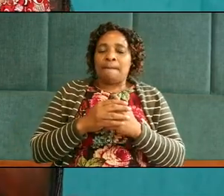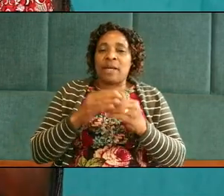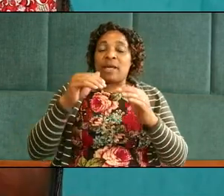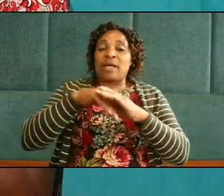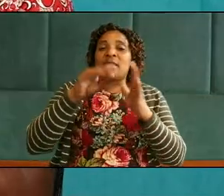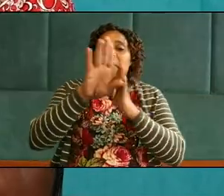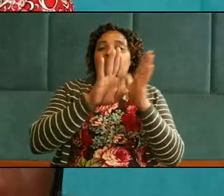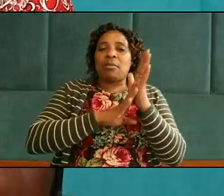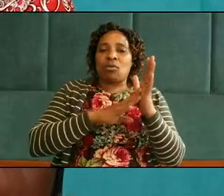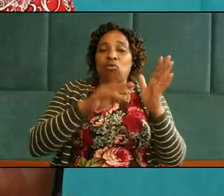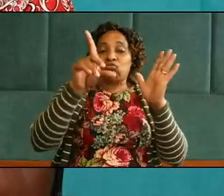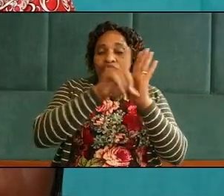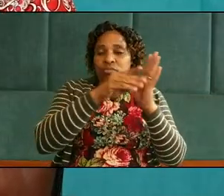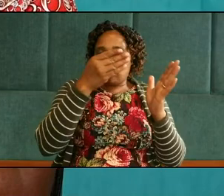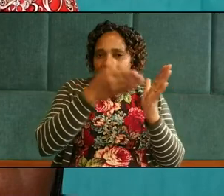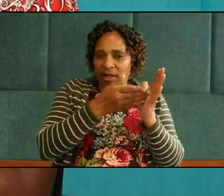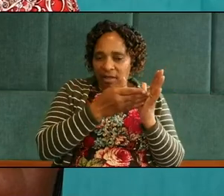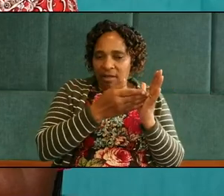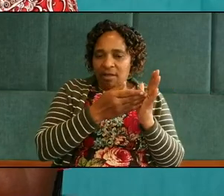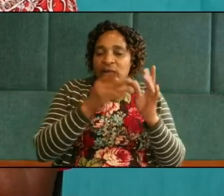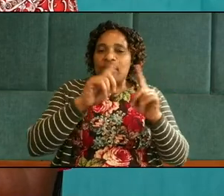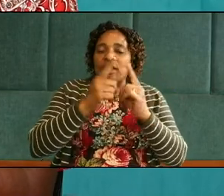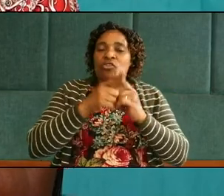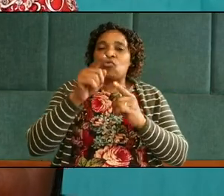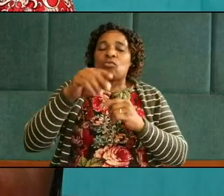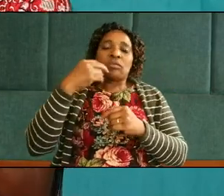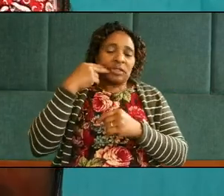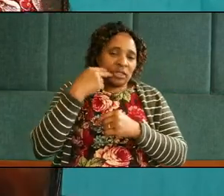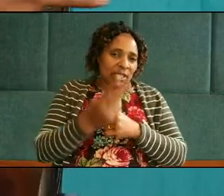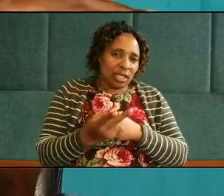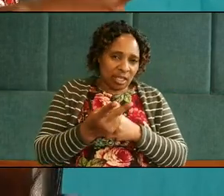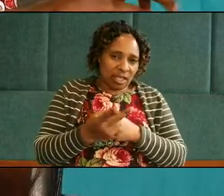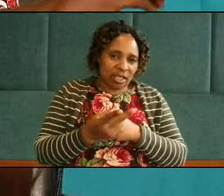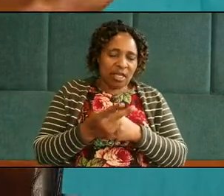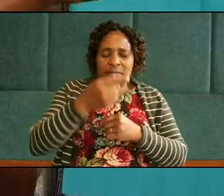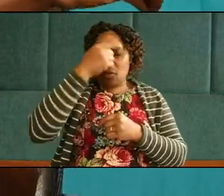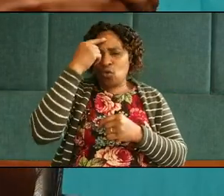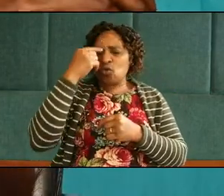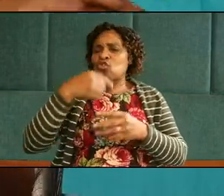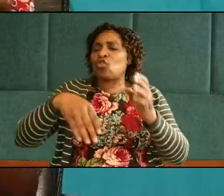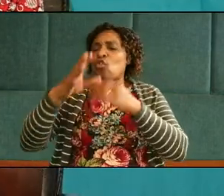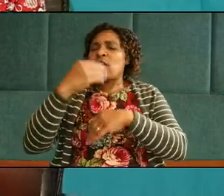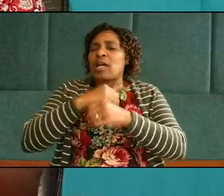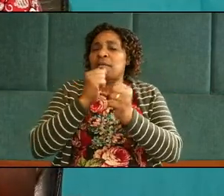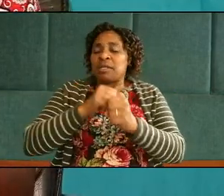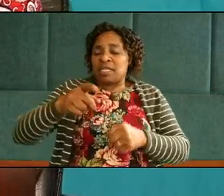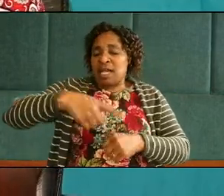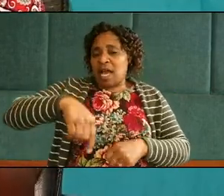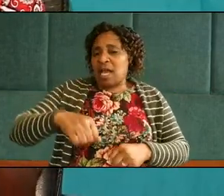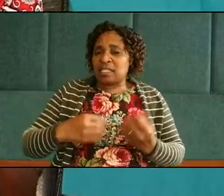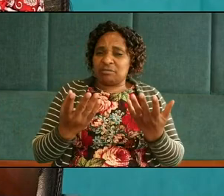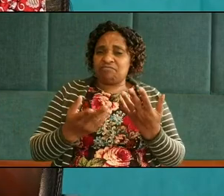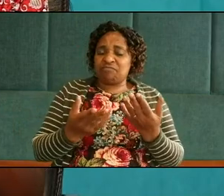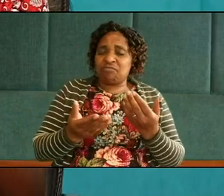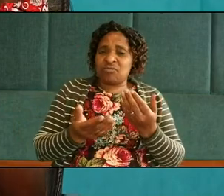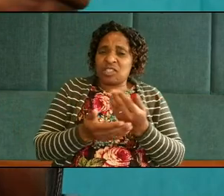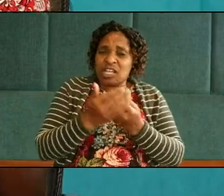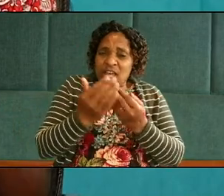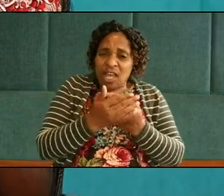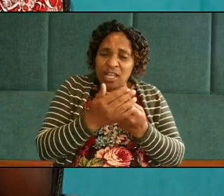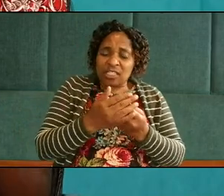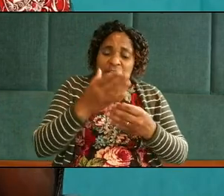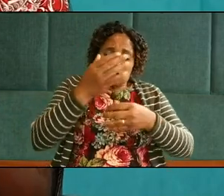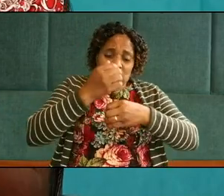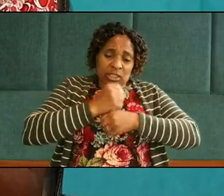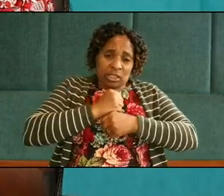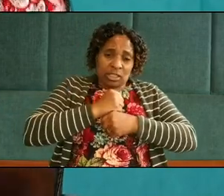there is a law and there is a causation, you see. You can see that because God has made us stewards, right, and he has entrusted the work